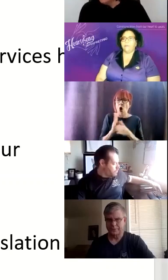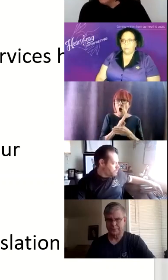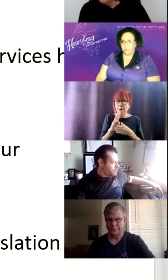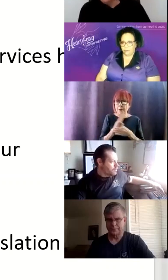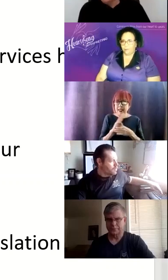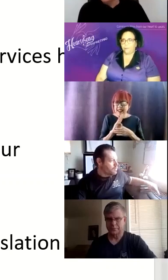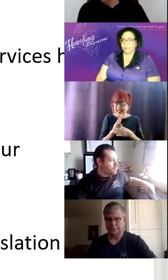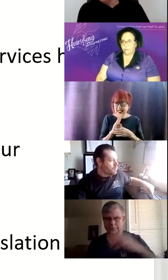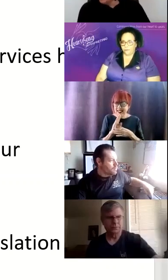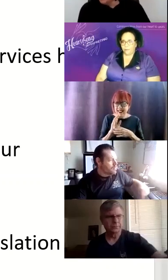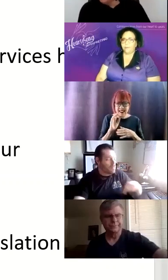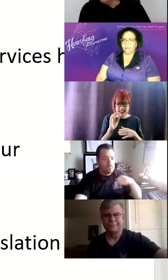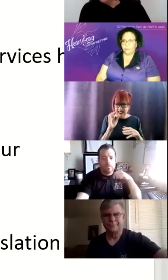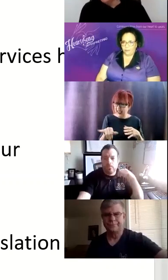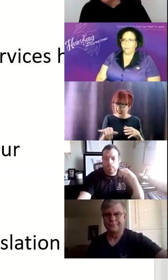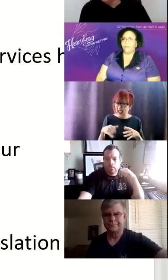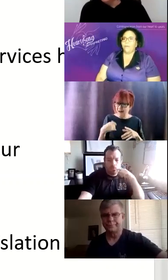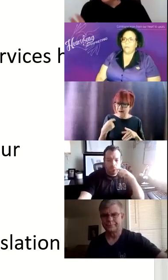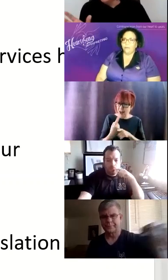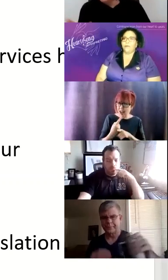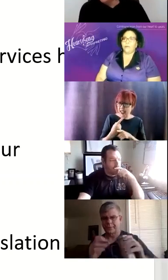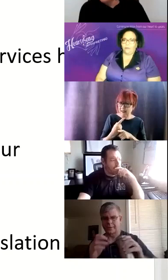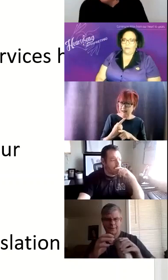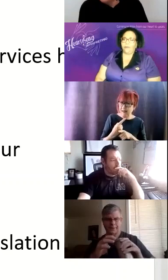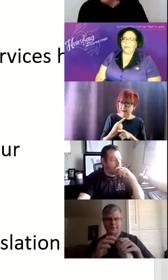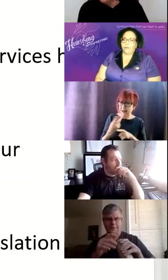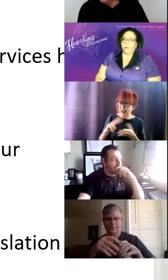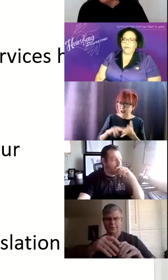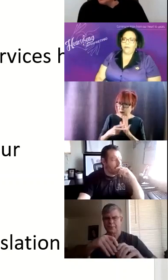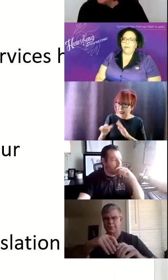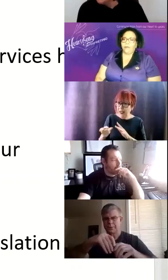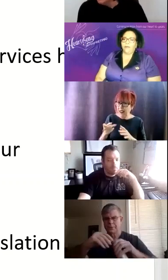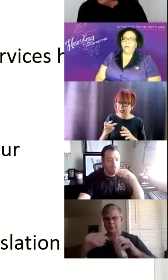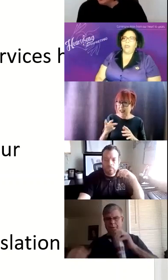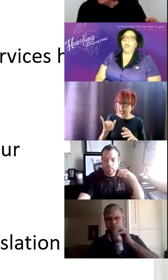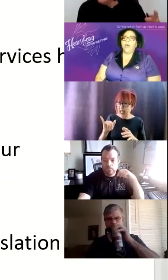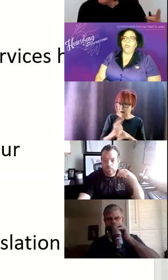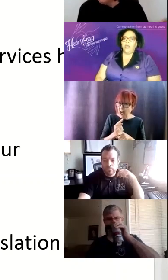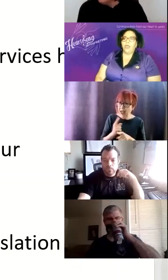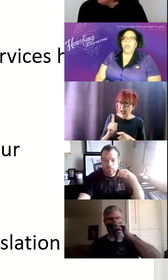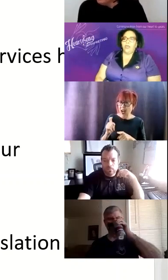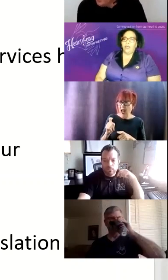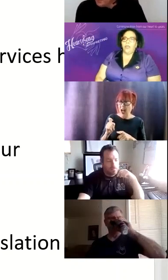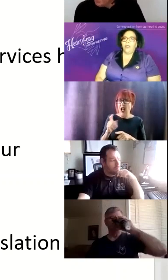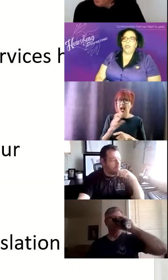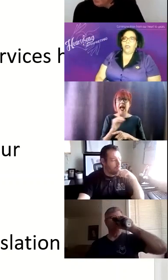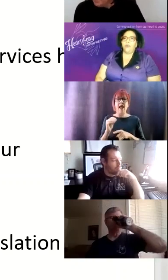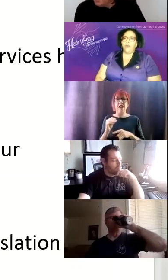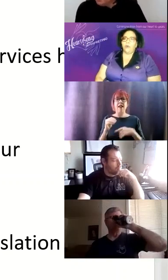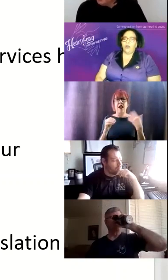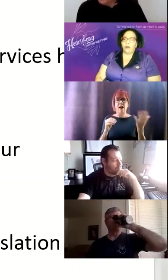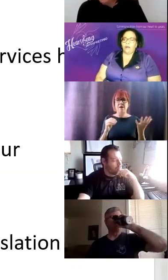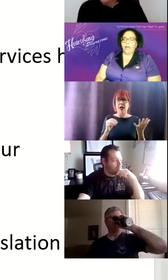Or am I right along those lines? Is that still correct? And You are correct.